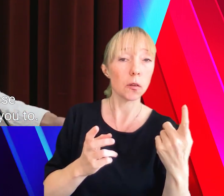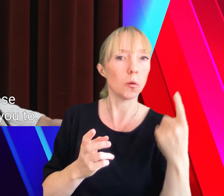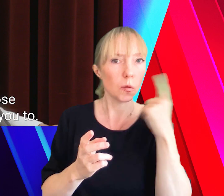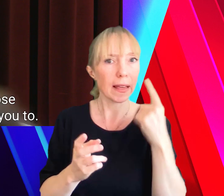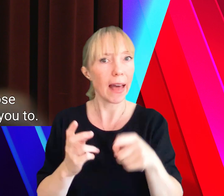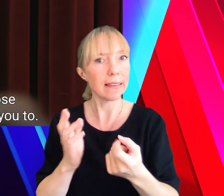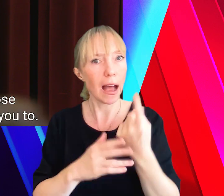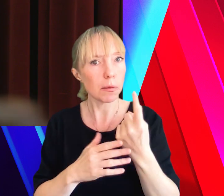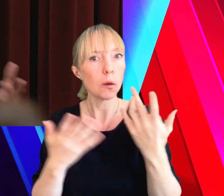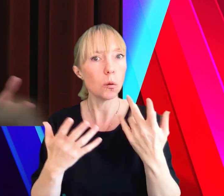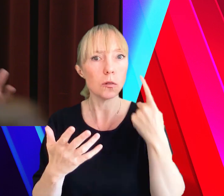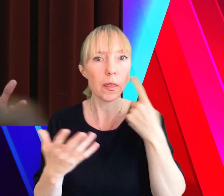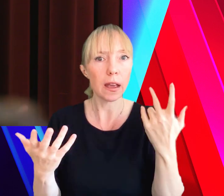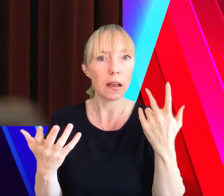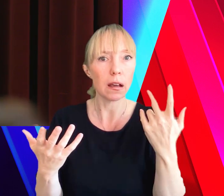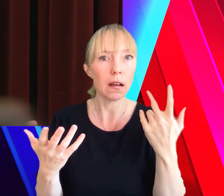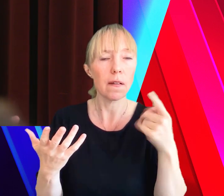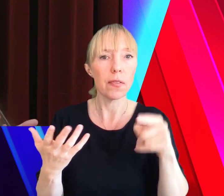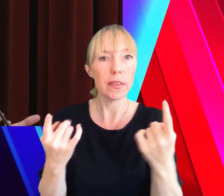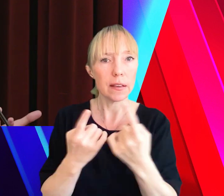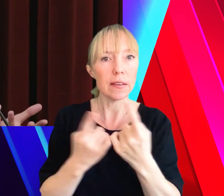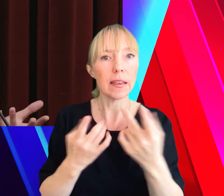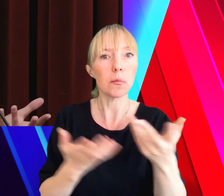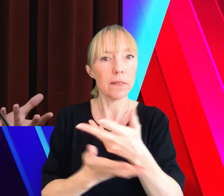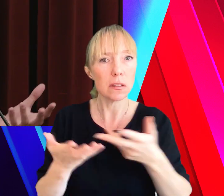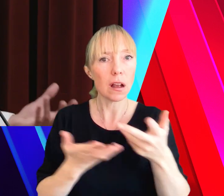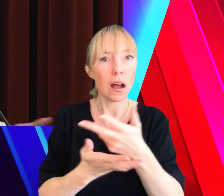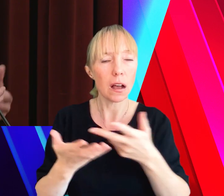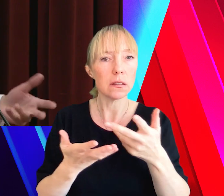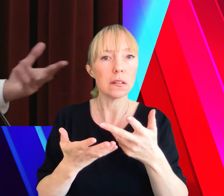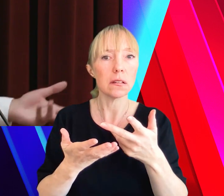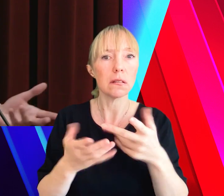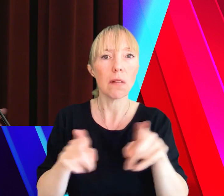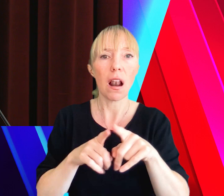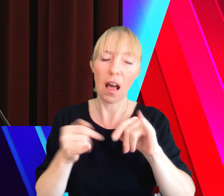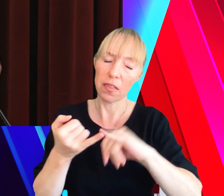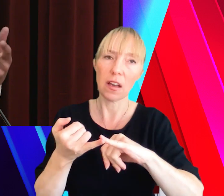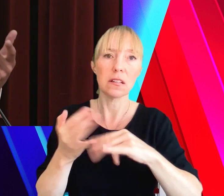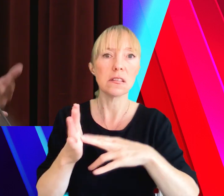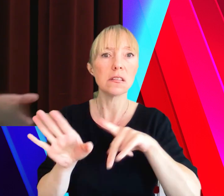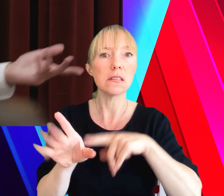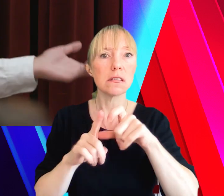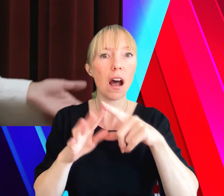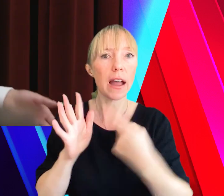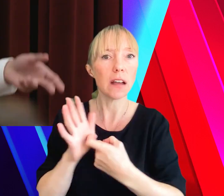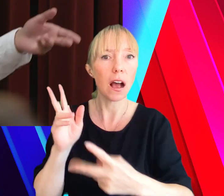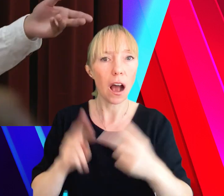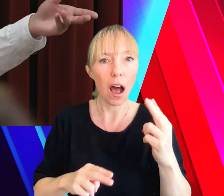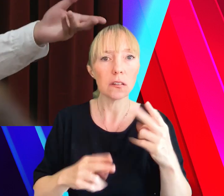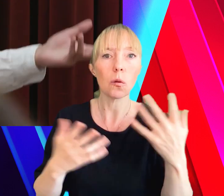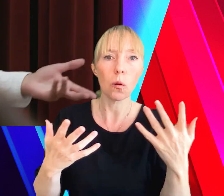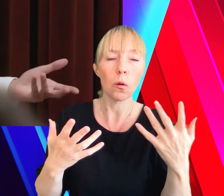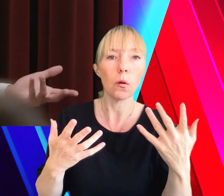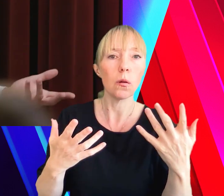consume what we tell you to? Do you think that's happening, or do you think like actually these things that we've talked about, like things like the Snyder Cut